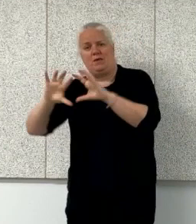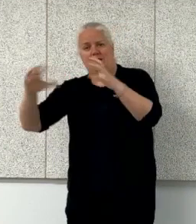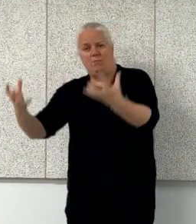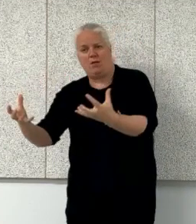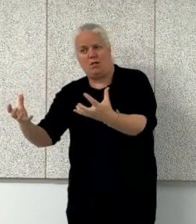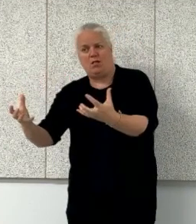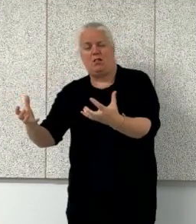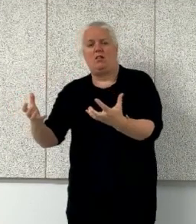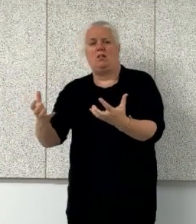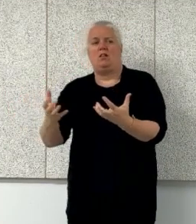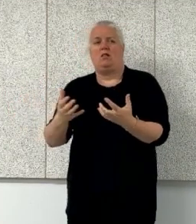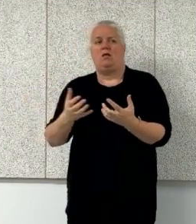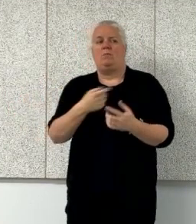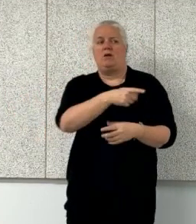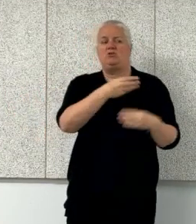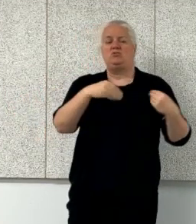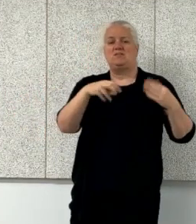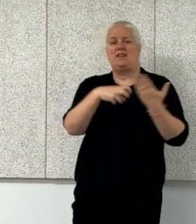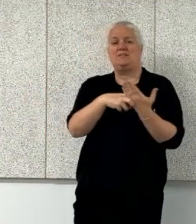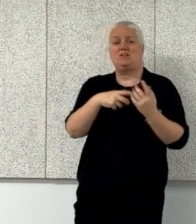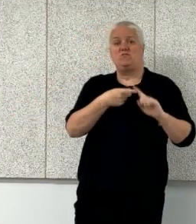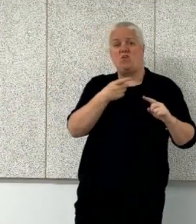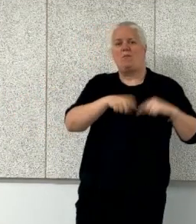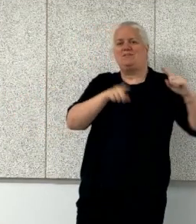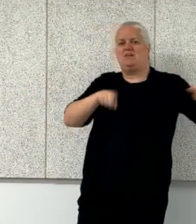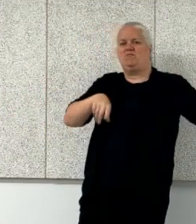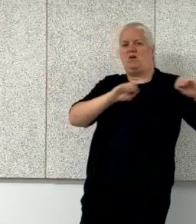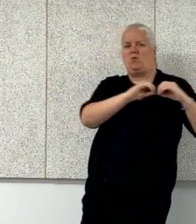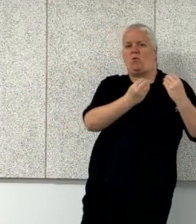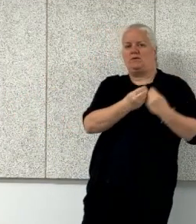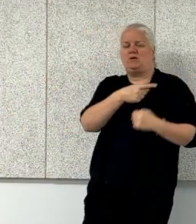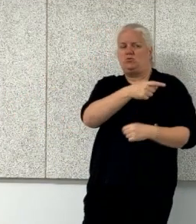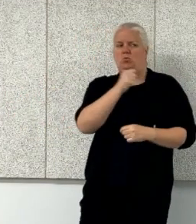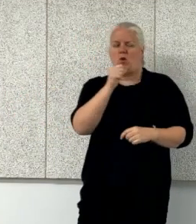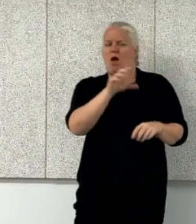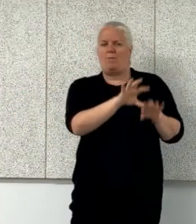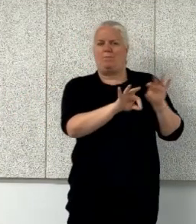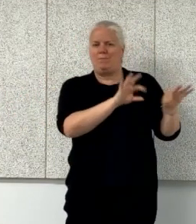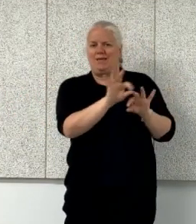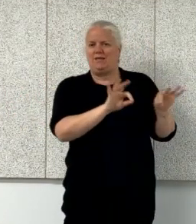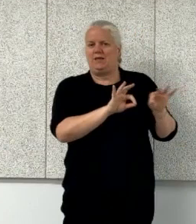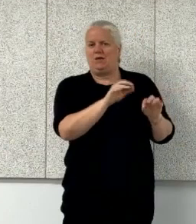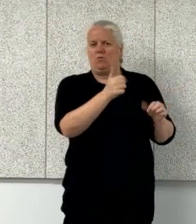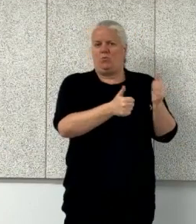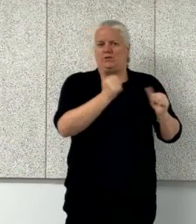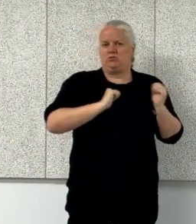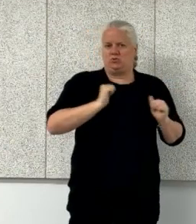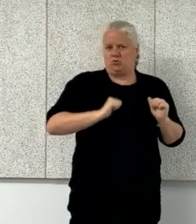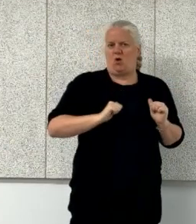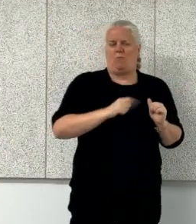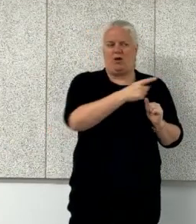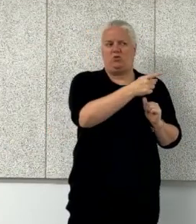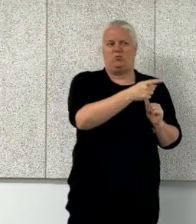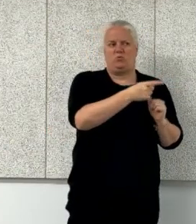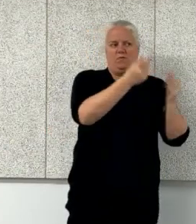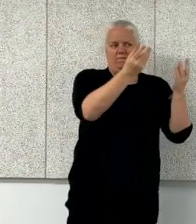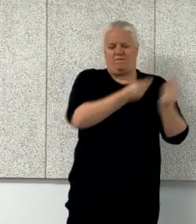from a variety of different organizations. You're not picking the work, but you are funneling through. And so from your